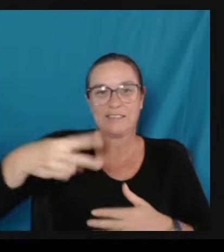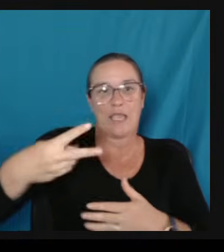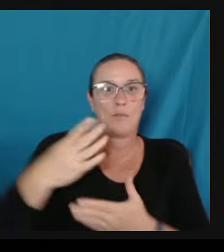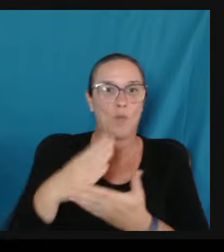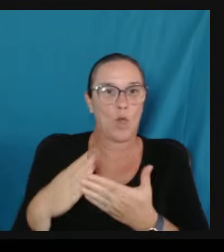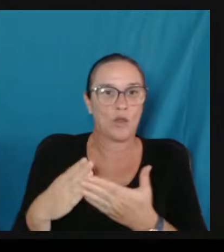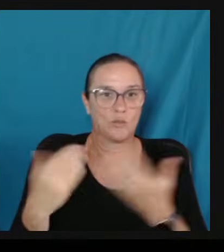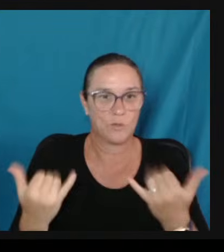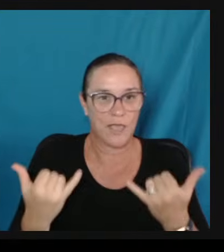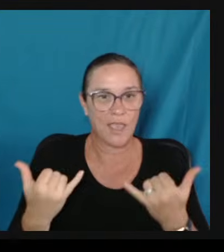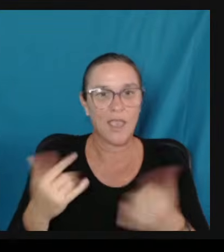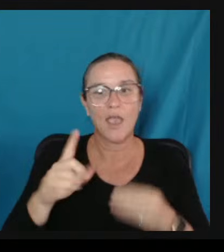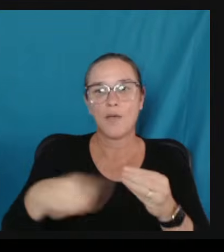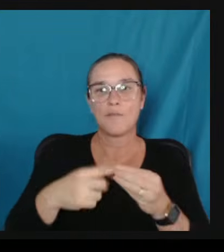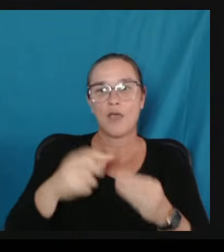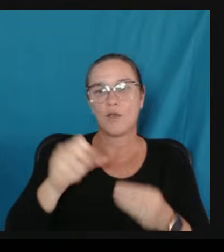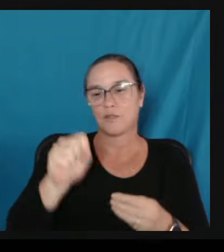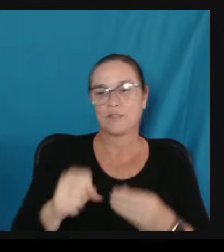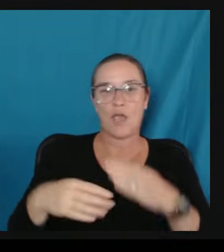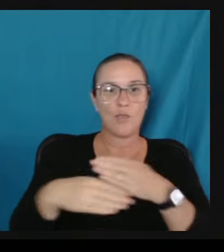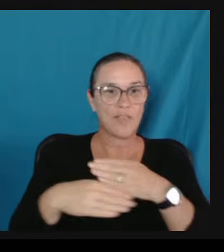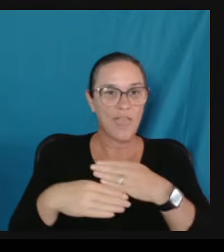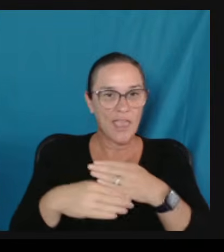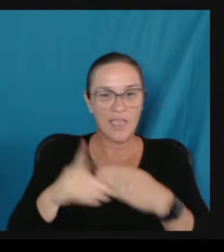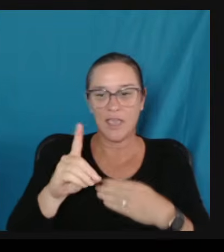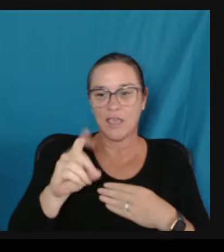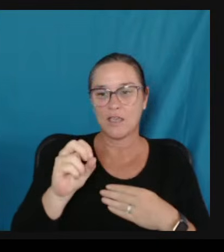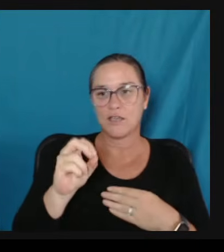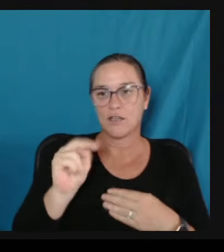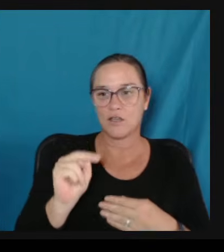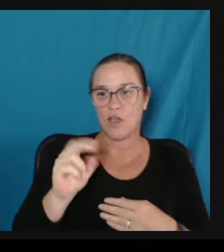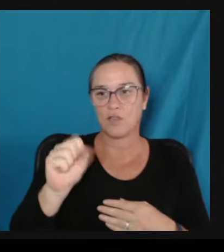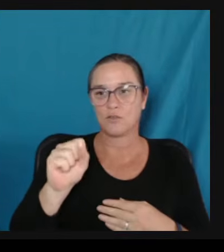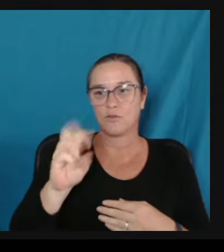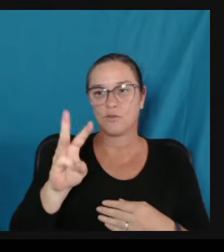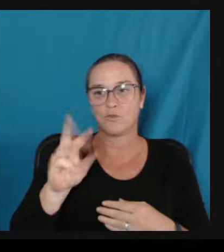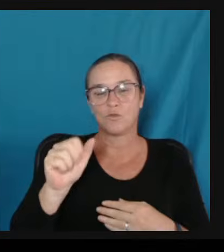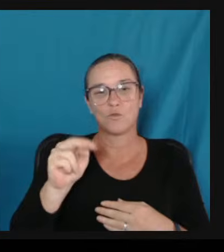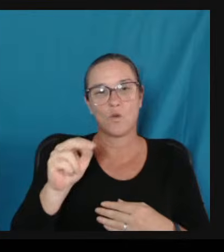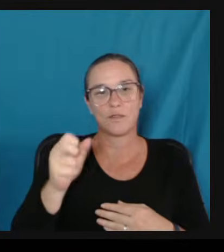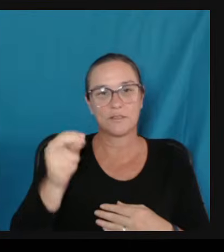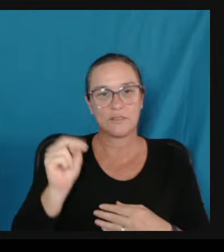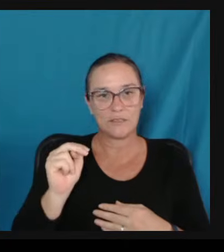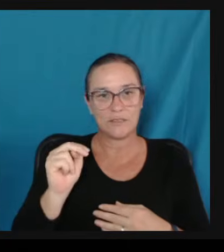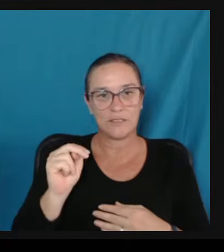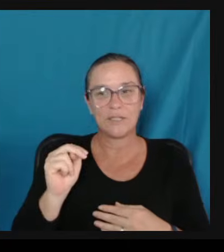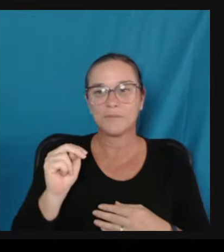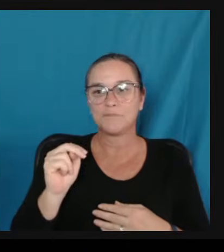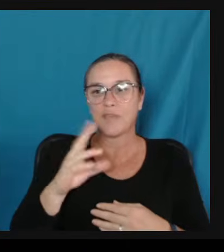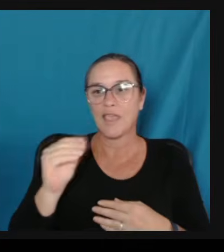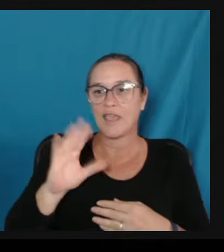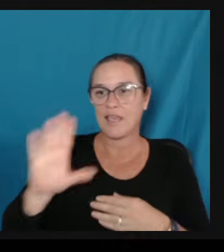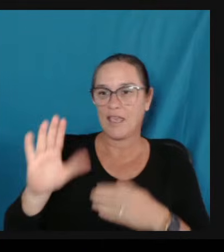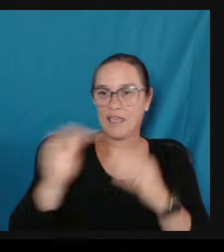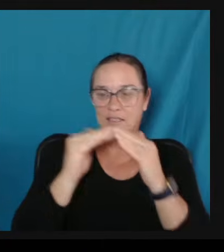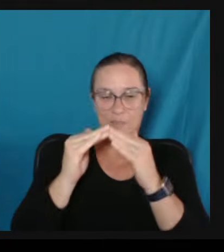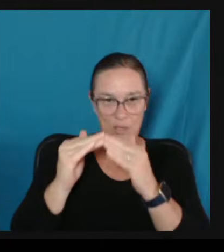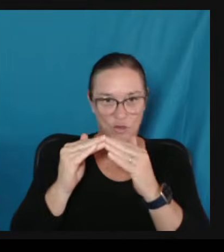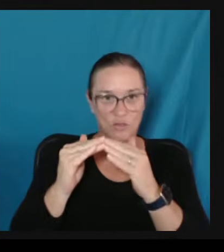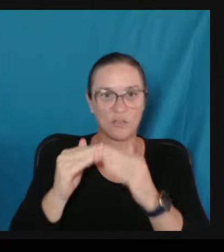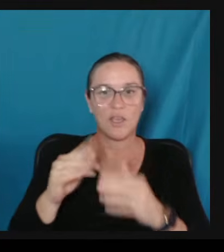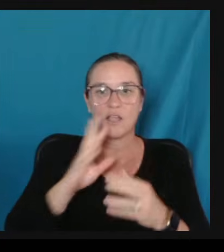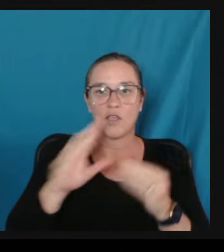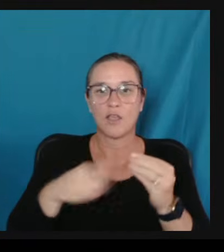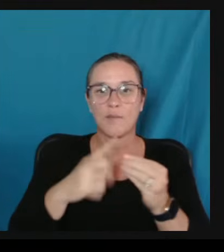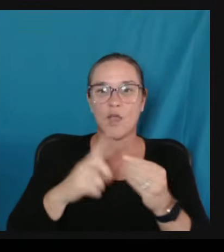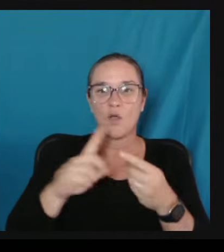Flank and Don Swanson and his colleagues, essentially what I'm calling the discovery of the South Flank. Where